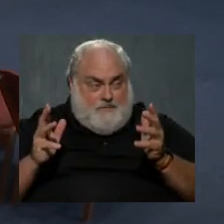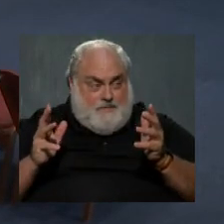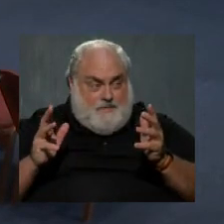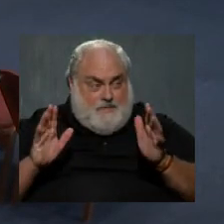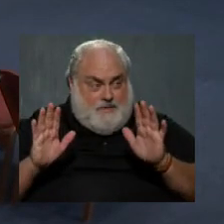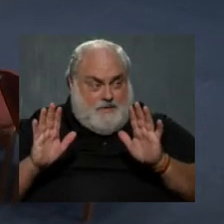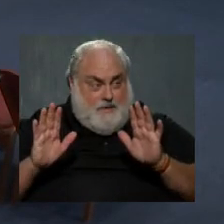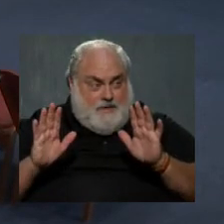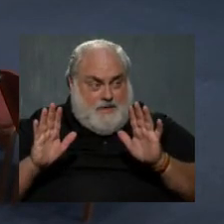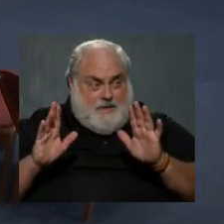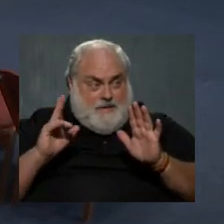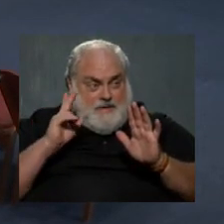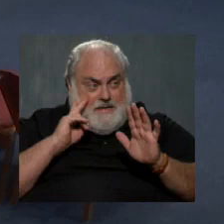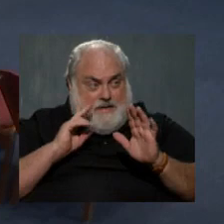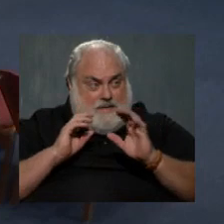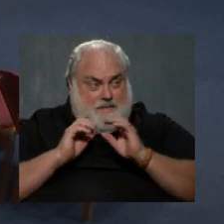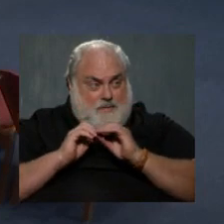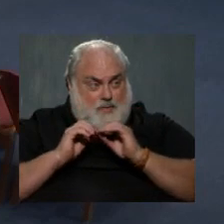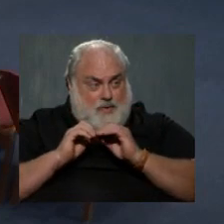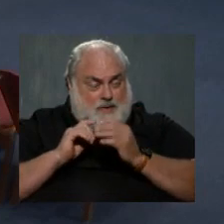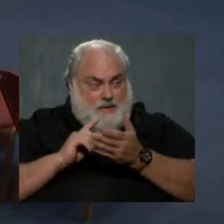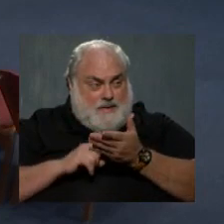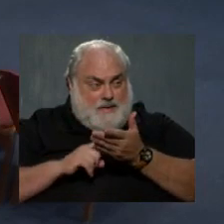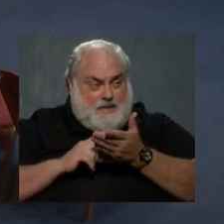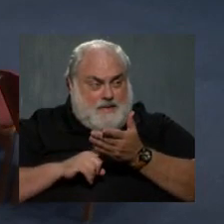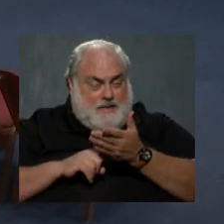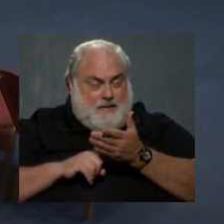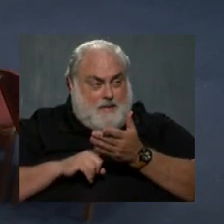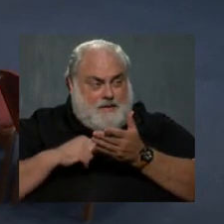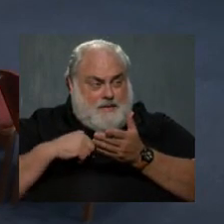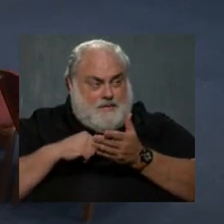on, and I don't see any further business.